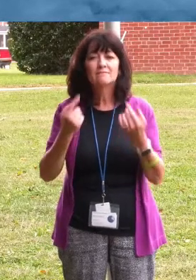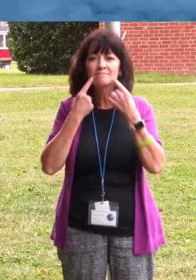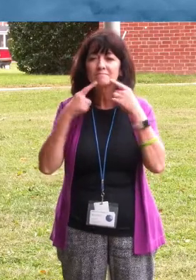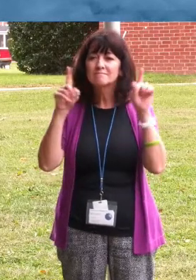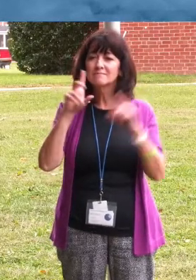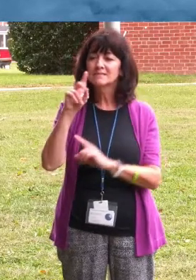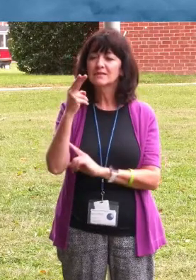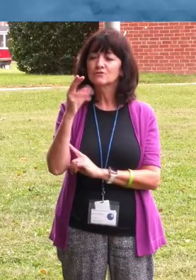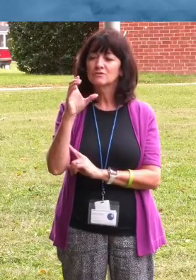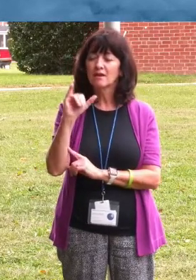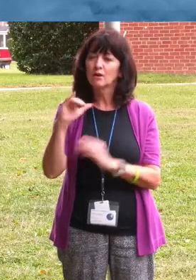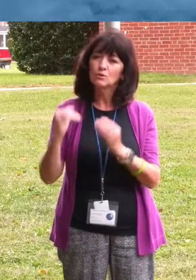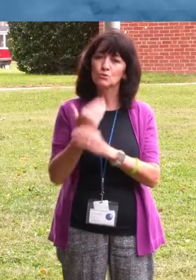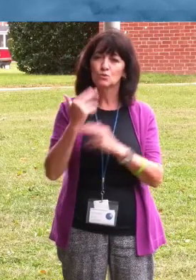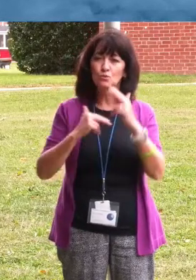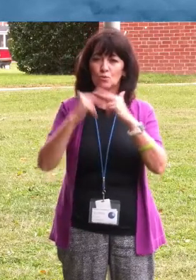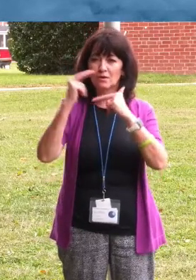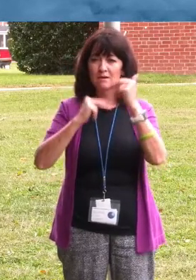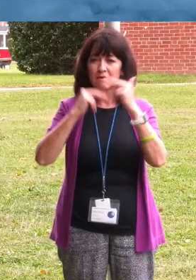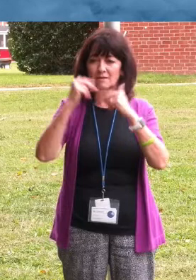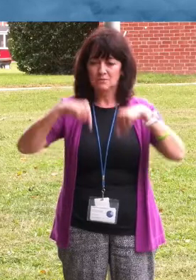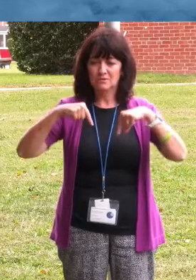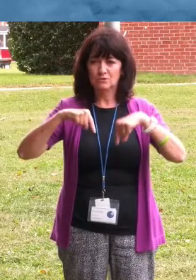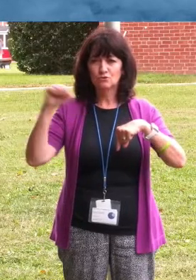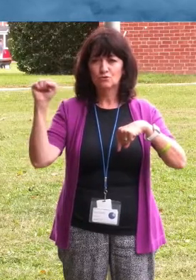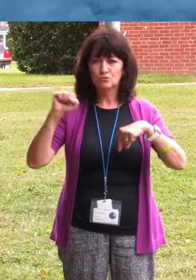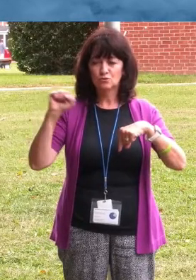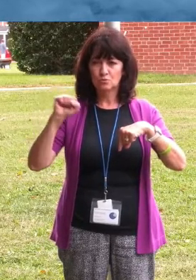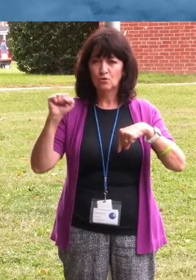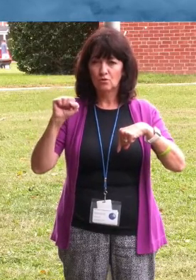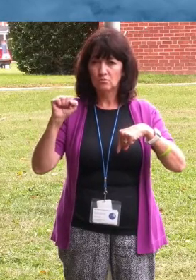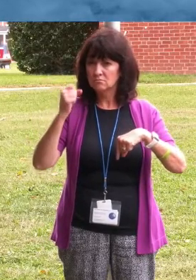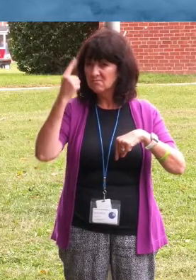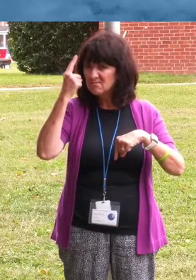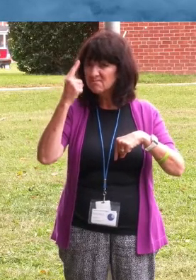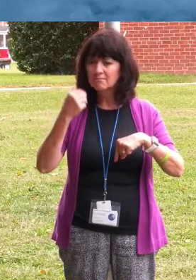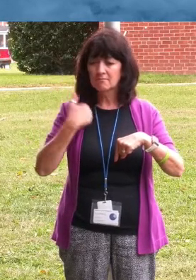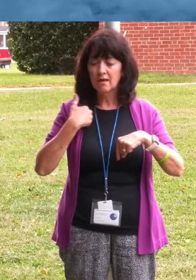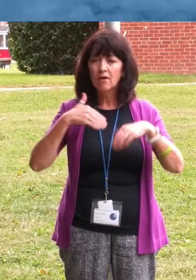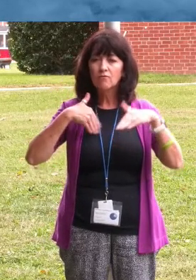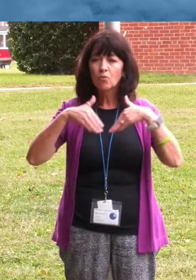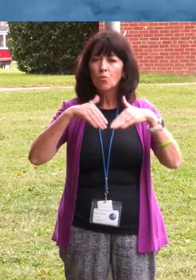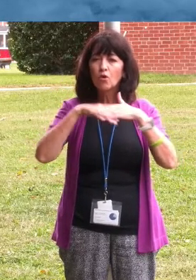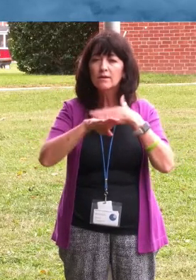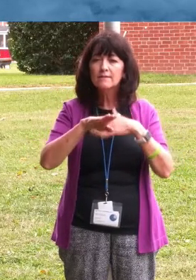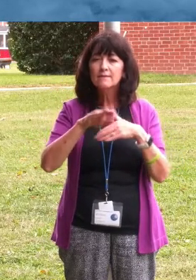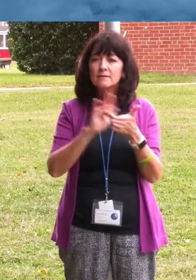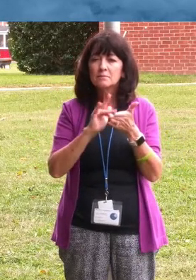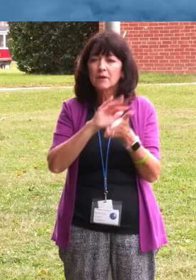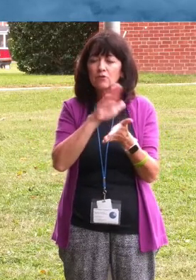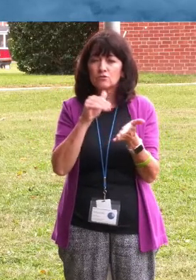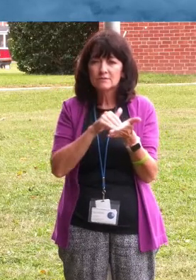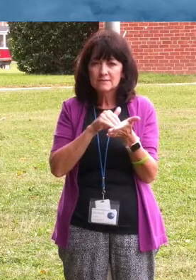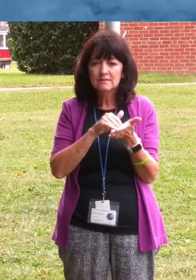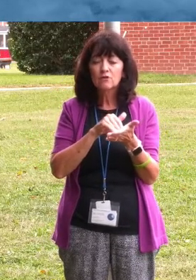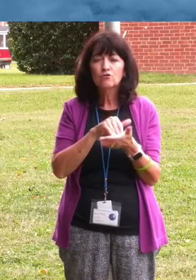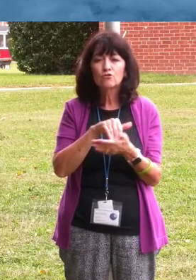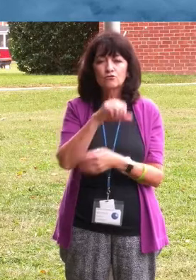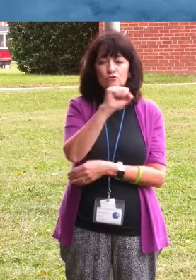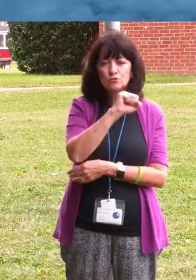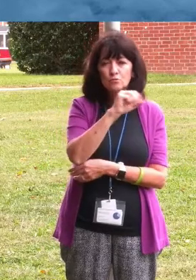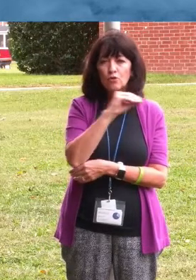DHCI, not to speak of all the walk-in medical centers of Christiana and Bay Health that's in the Smyrna, Middletown area as